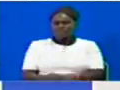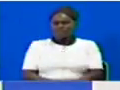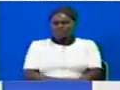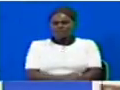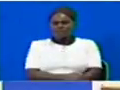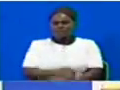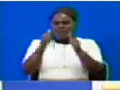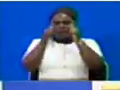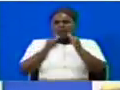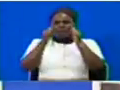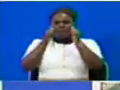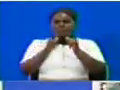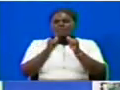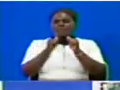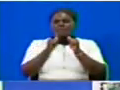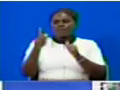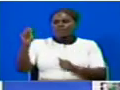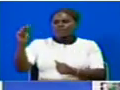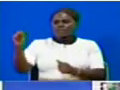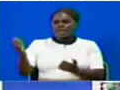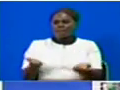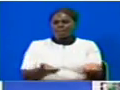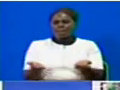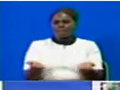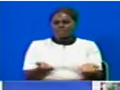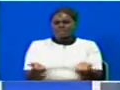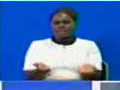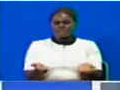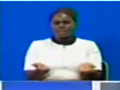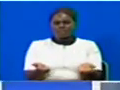2030. Aby Agina, KTN Business.